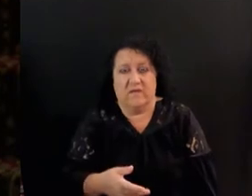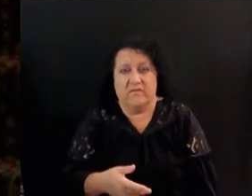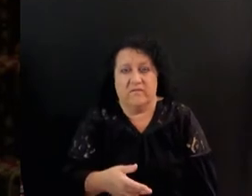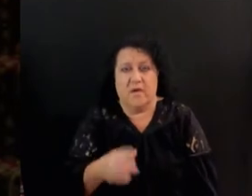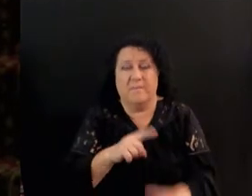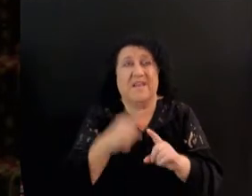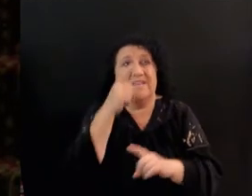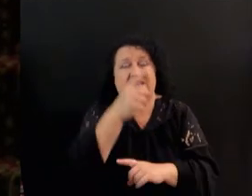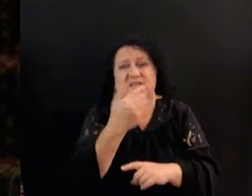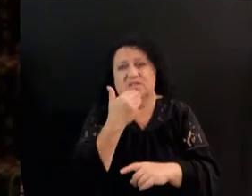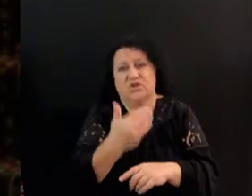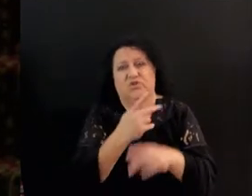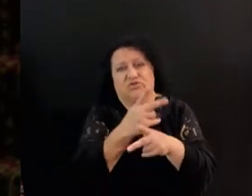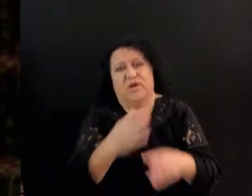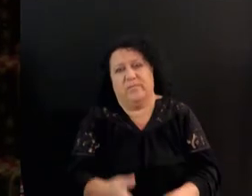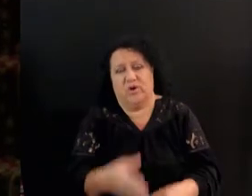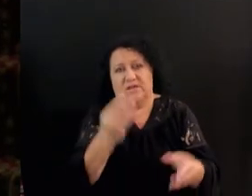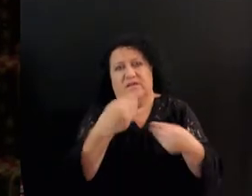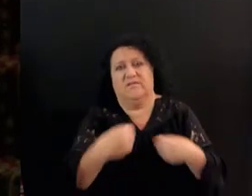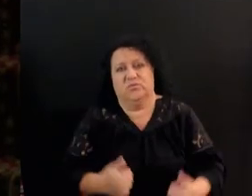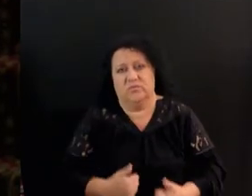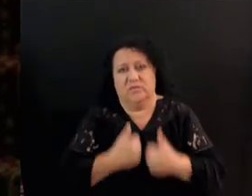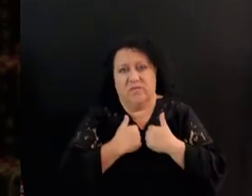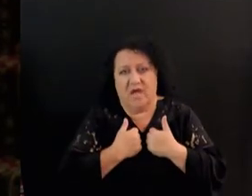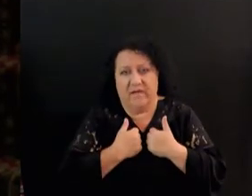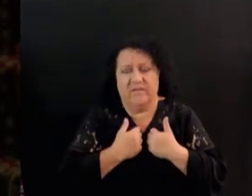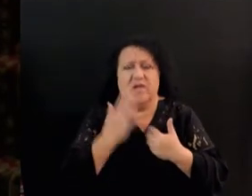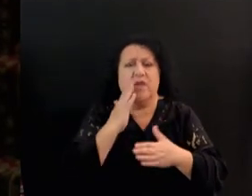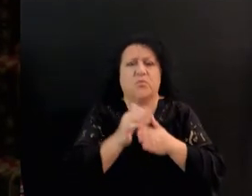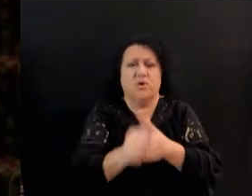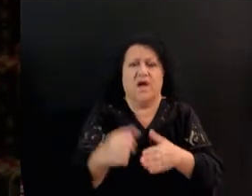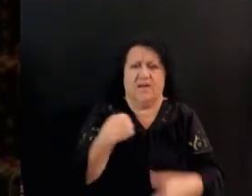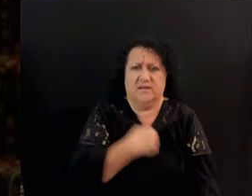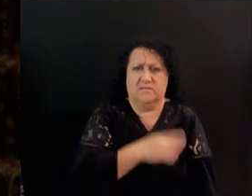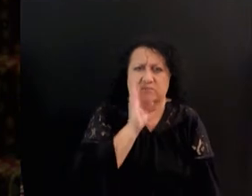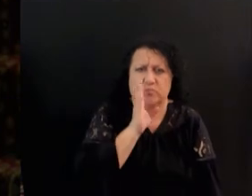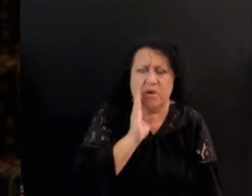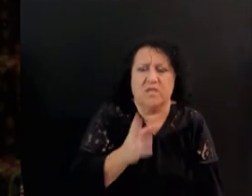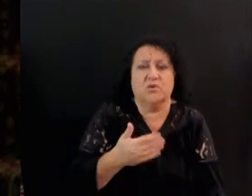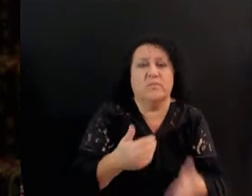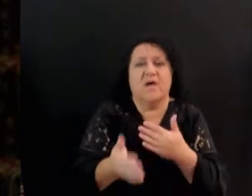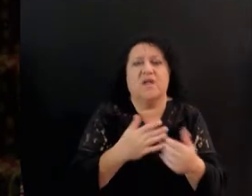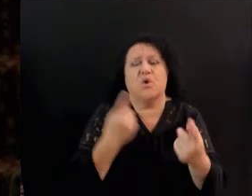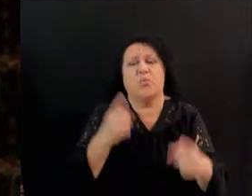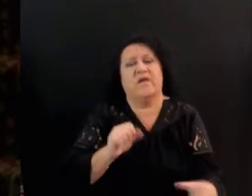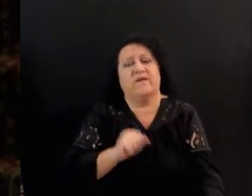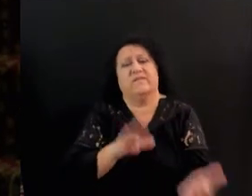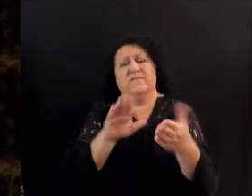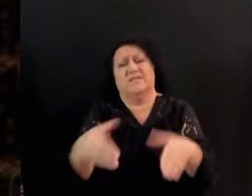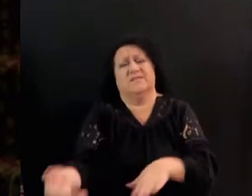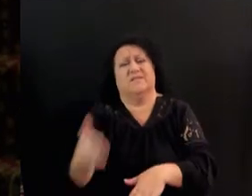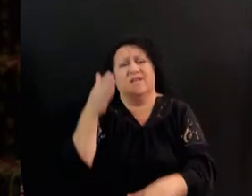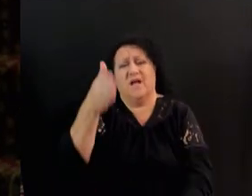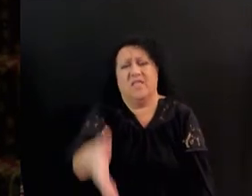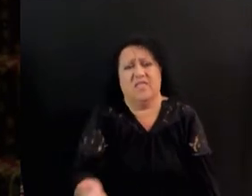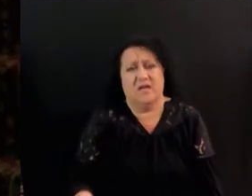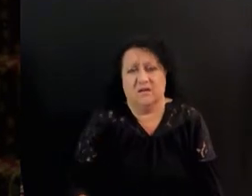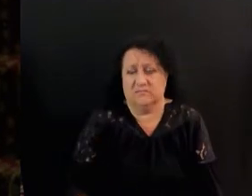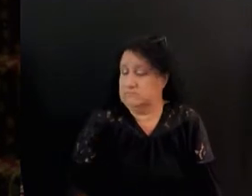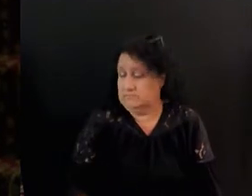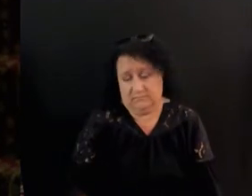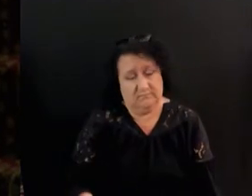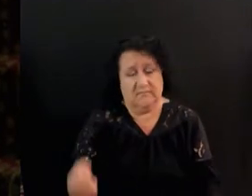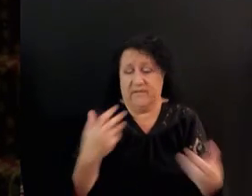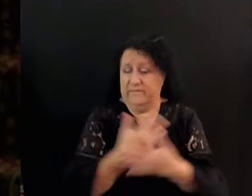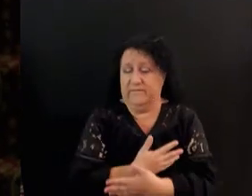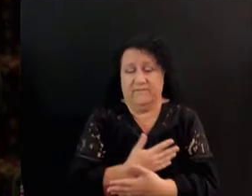sheep. He leads them in the right way, the way they should go, so that even though I walk through the valley of the shadow of death, I will fear